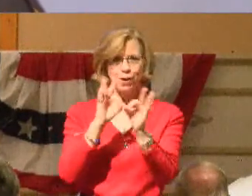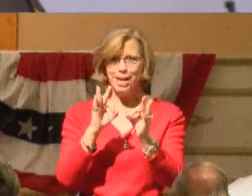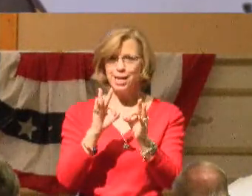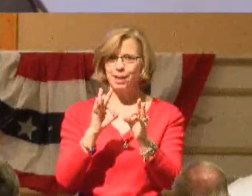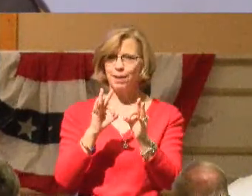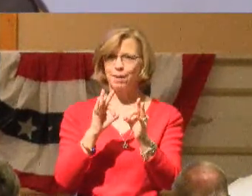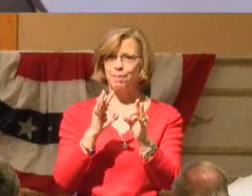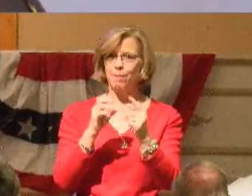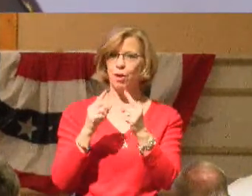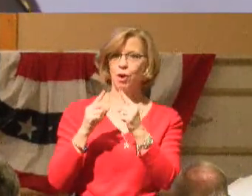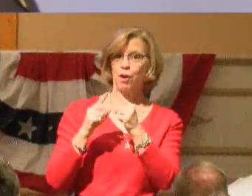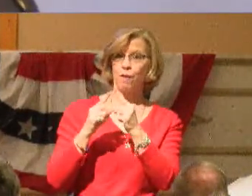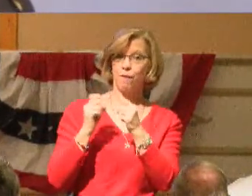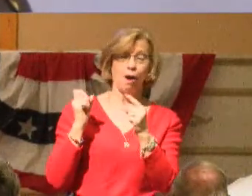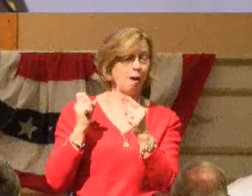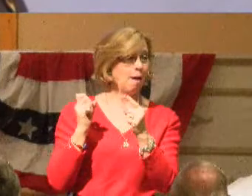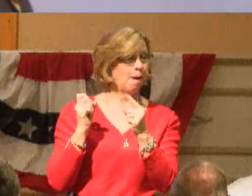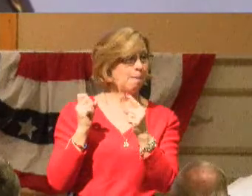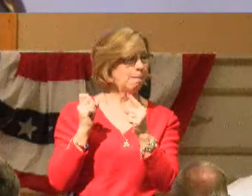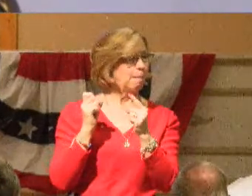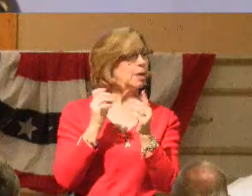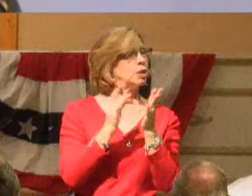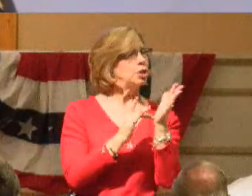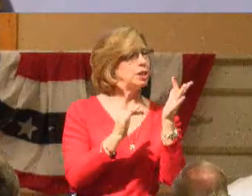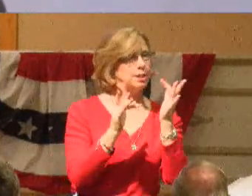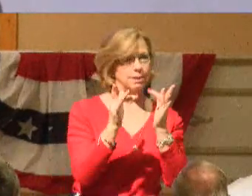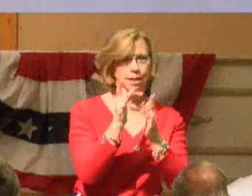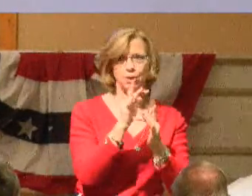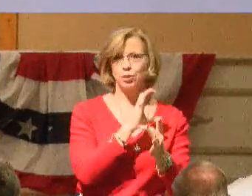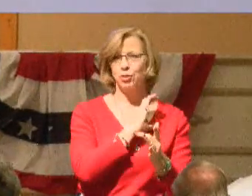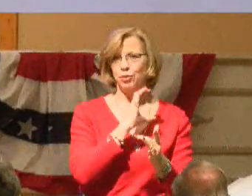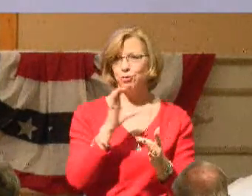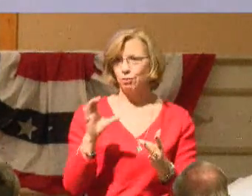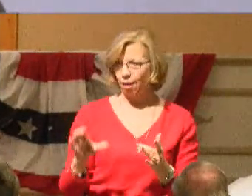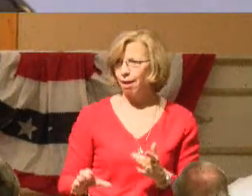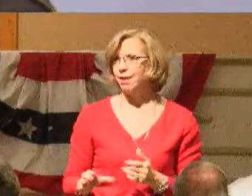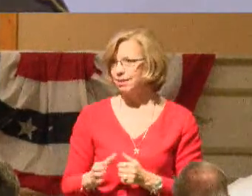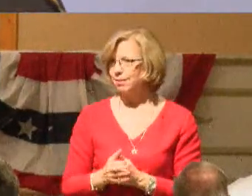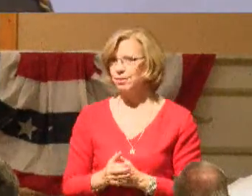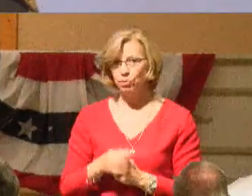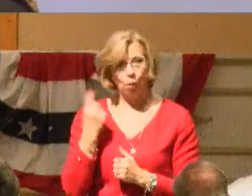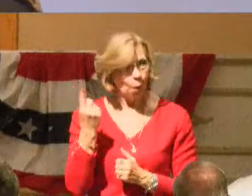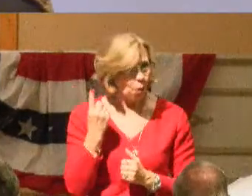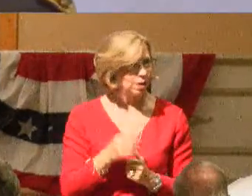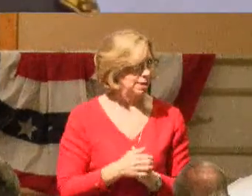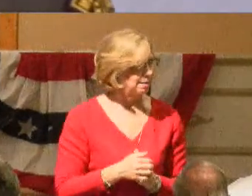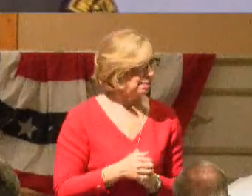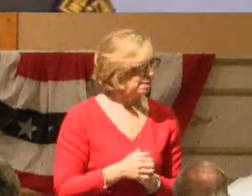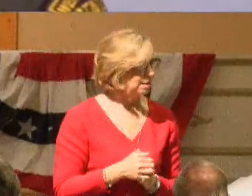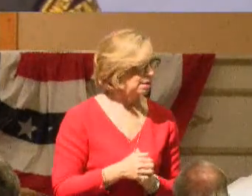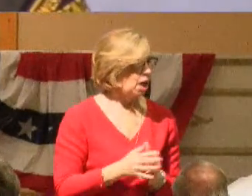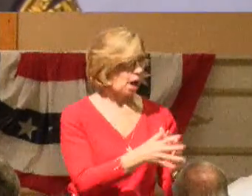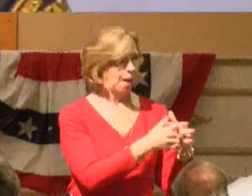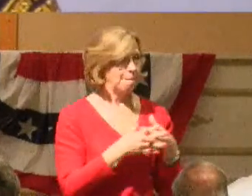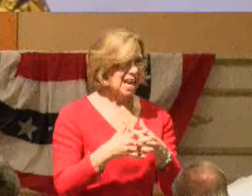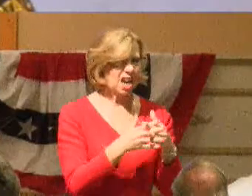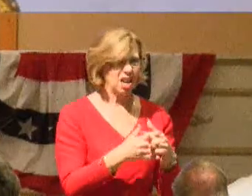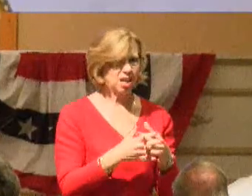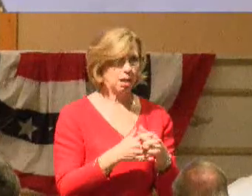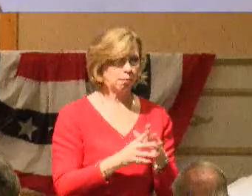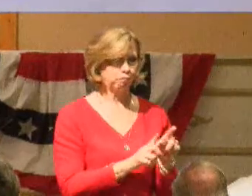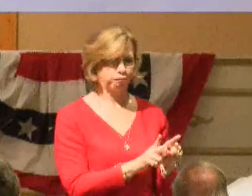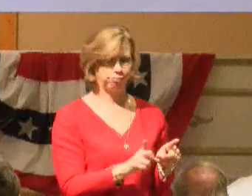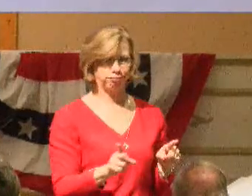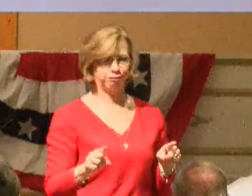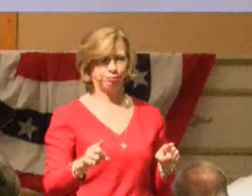by Jesus Christ. Amen. It only comes by him. America, we've drifted from it. How about